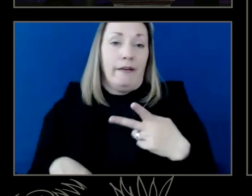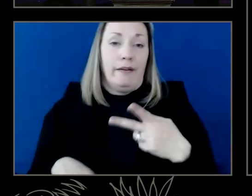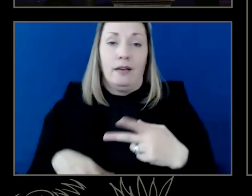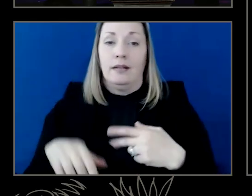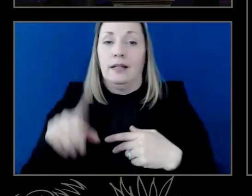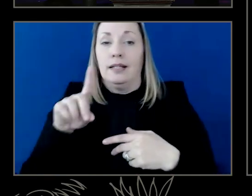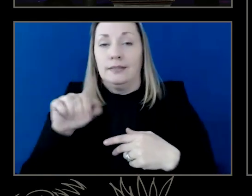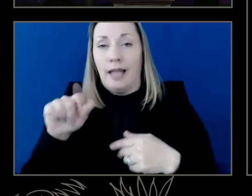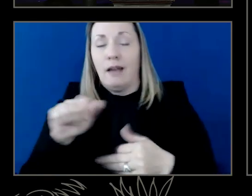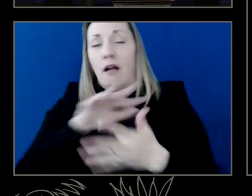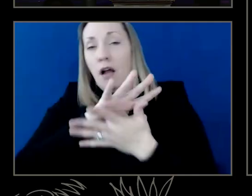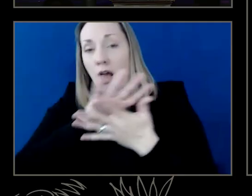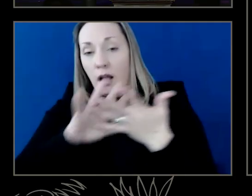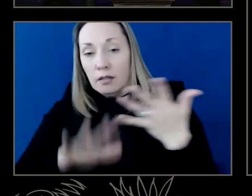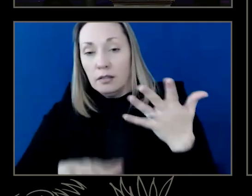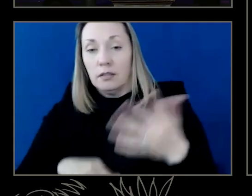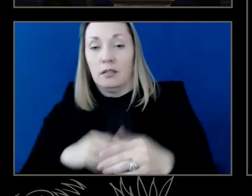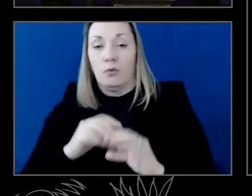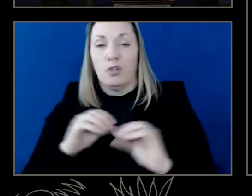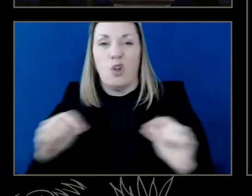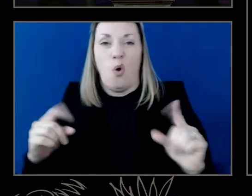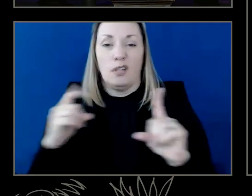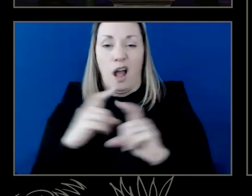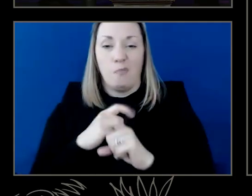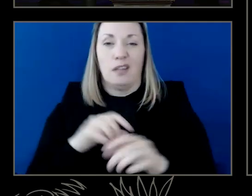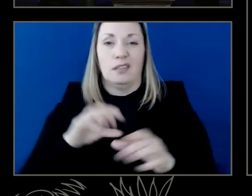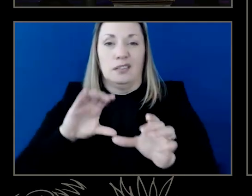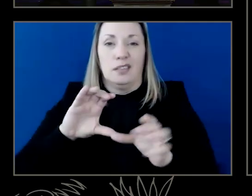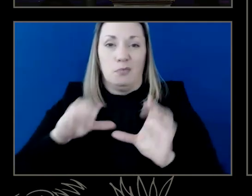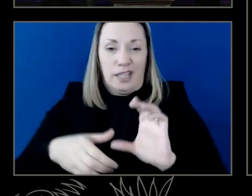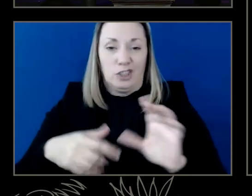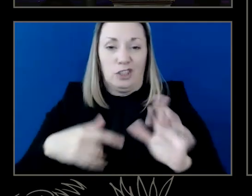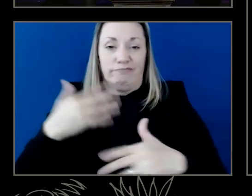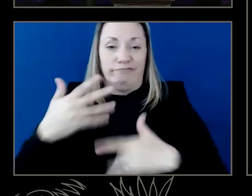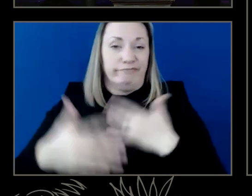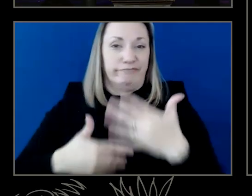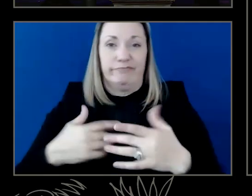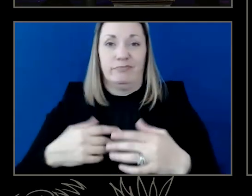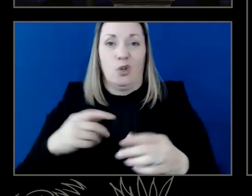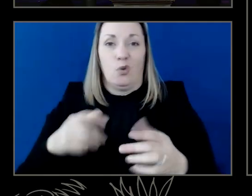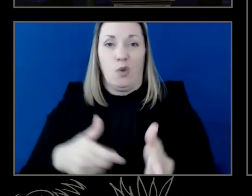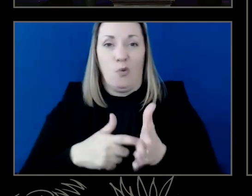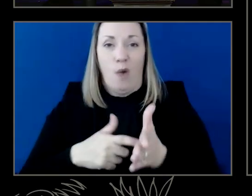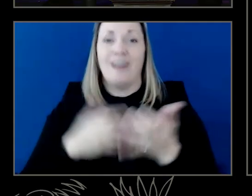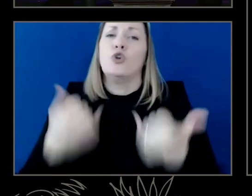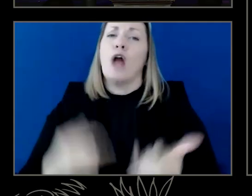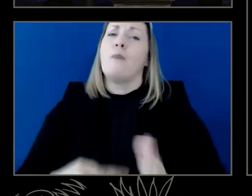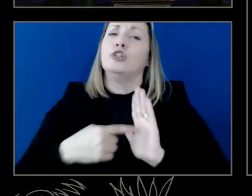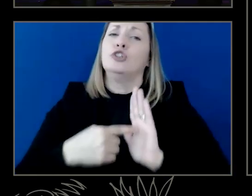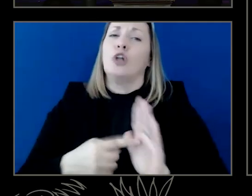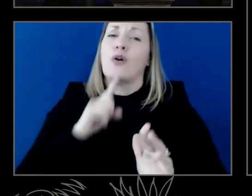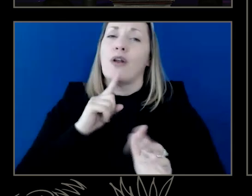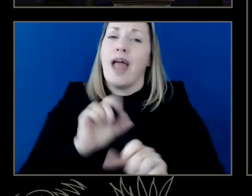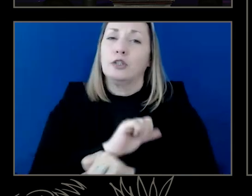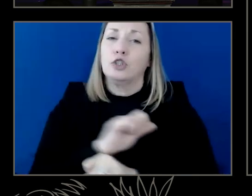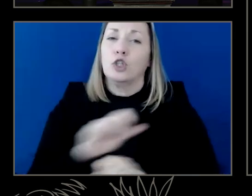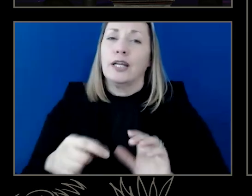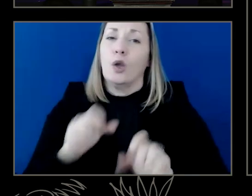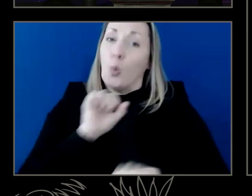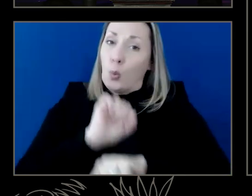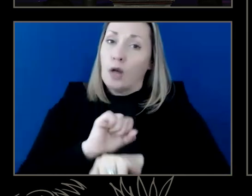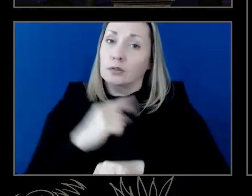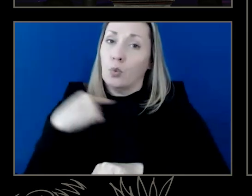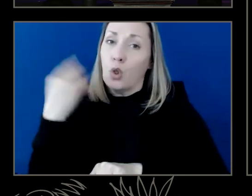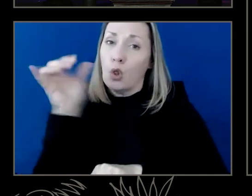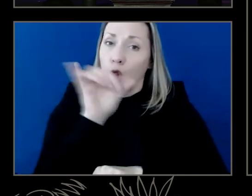no complex configuration required. All right, enough of the slides. Let me show you how this actually works in action. This